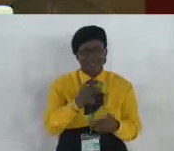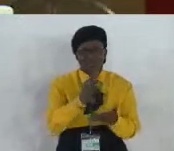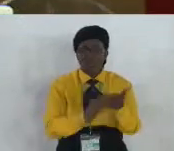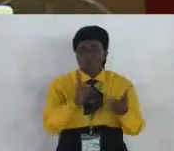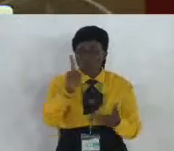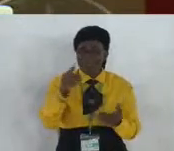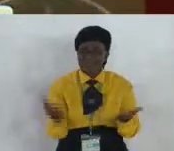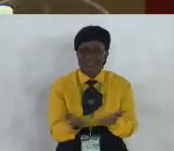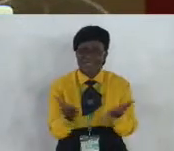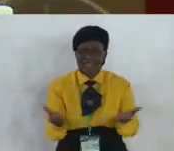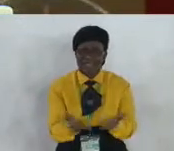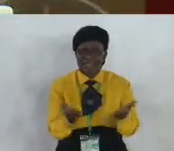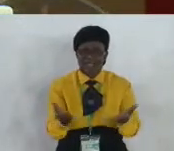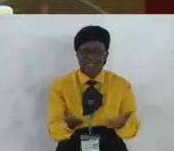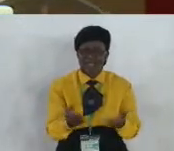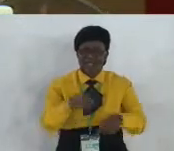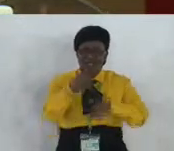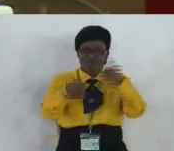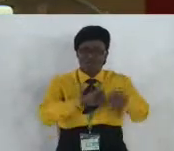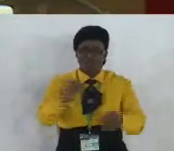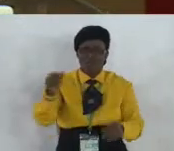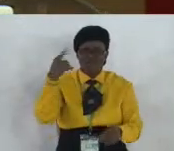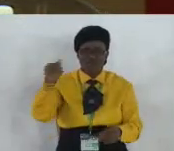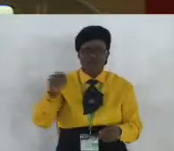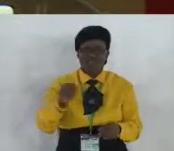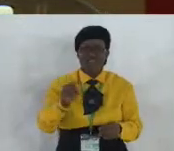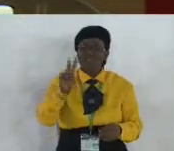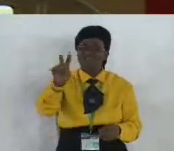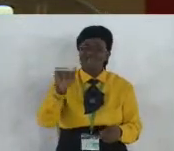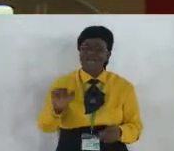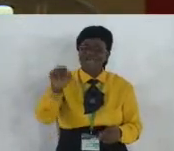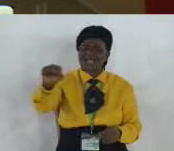here going for a visa